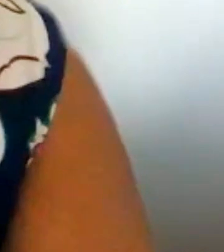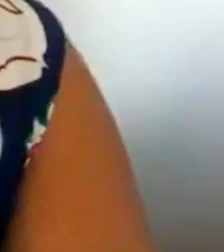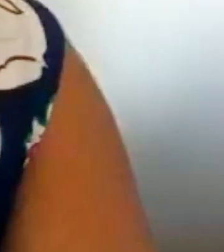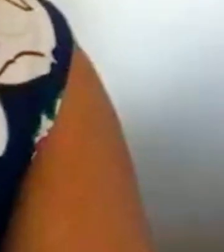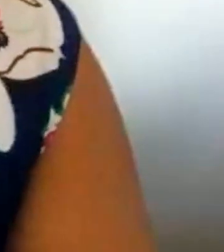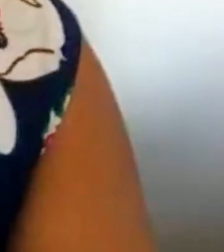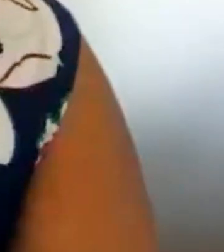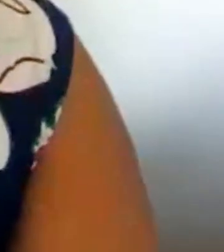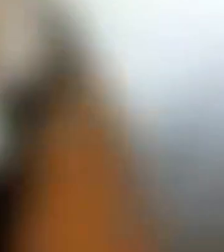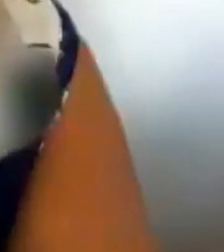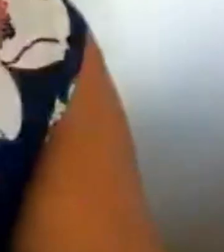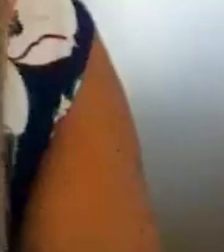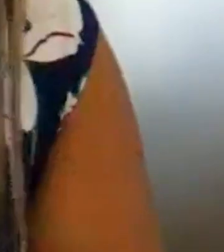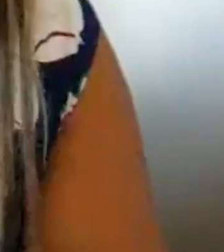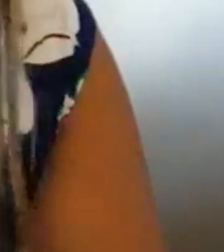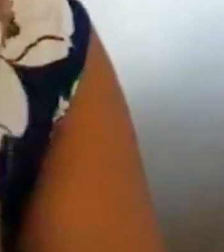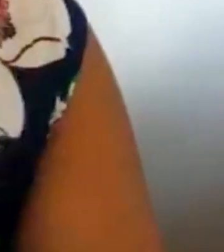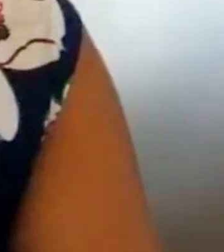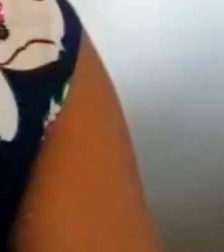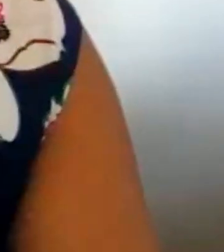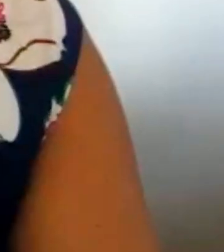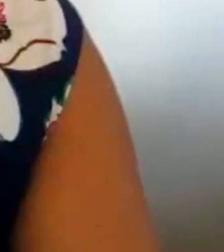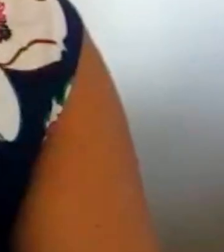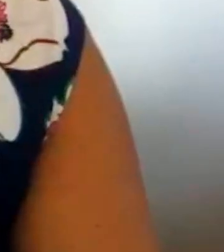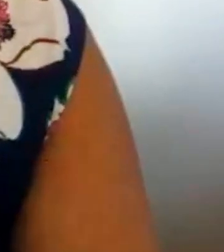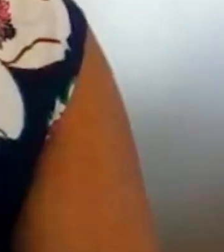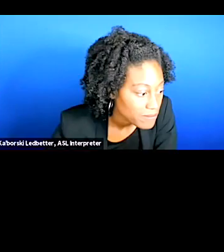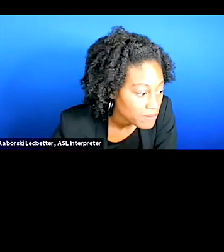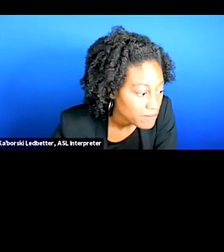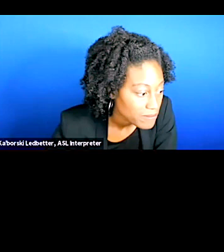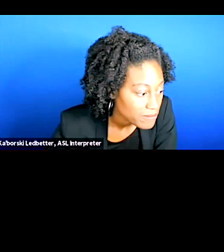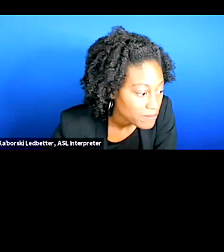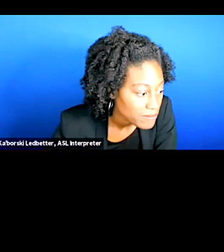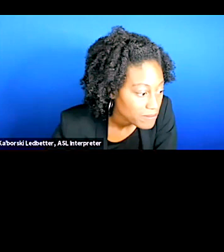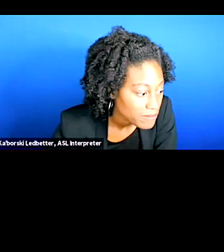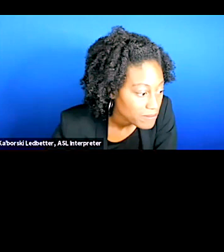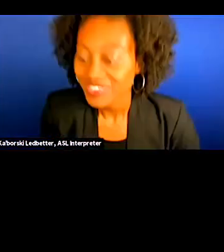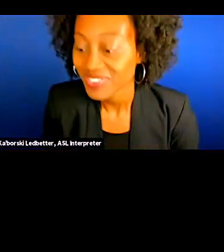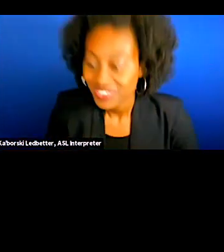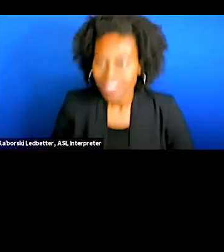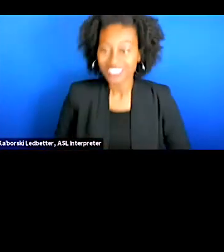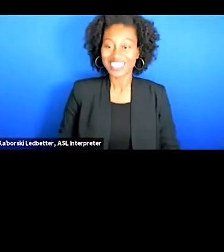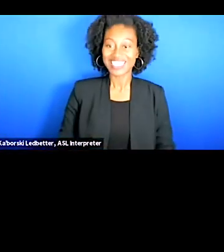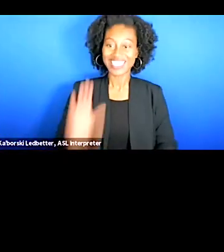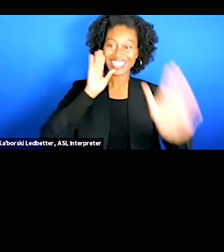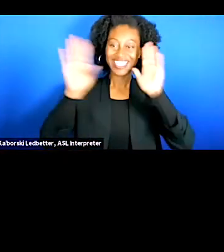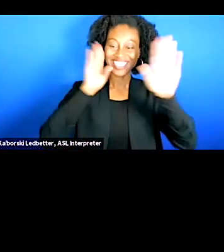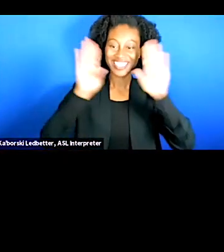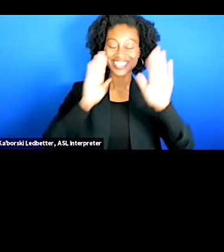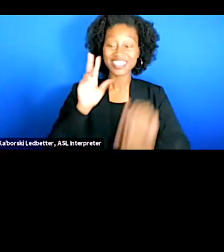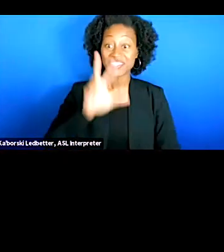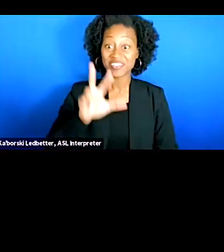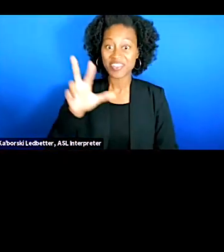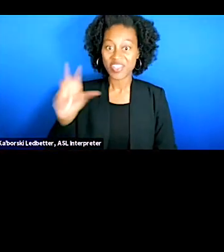Hello, everyone. It is 3:30 Eastern time. So we're 1/2, and I hope everyone has